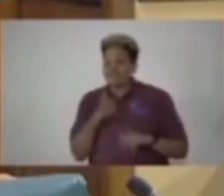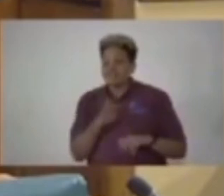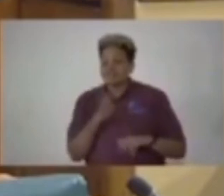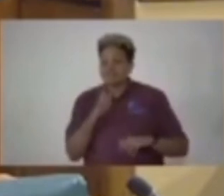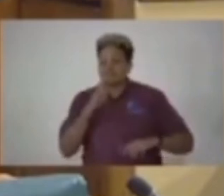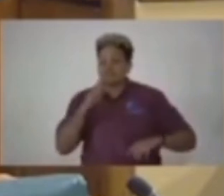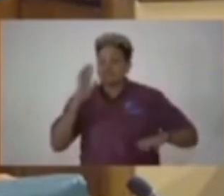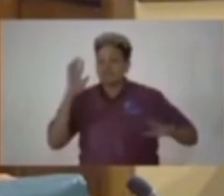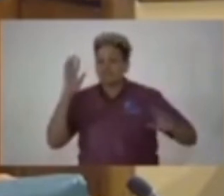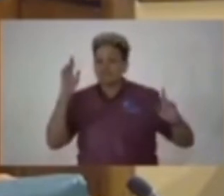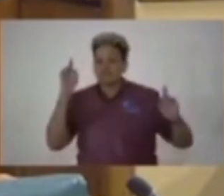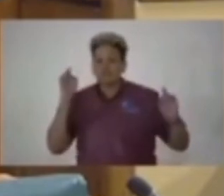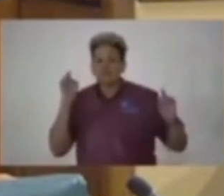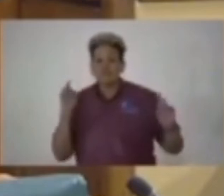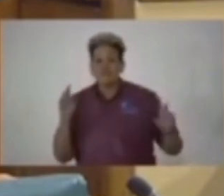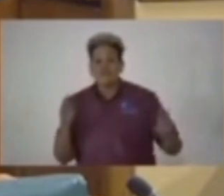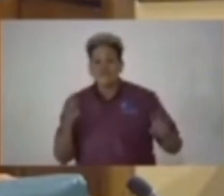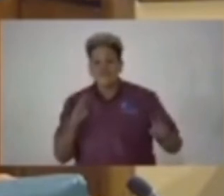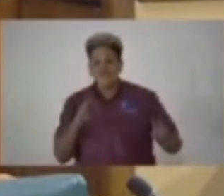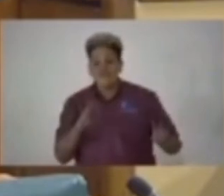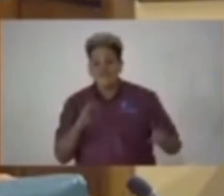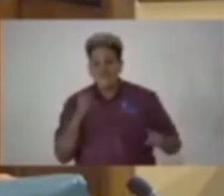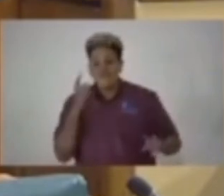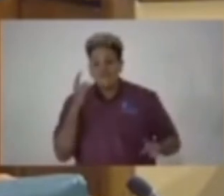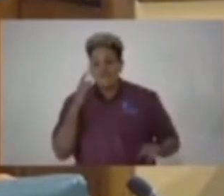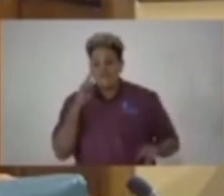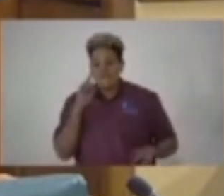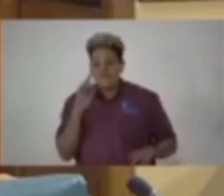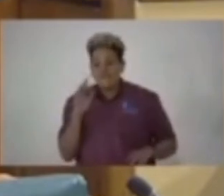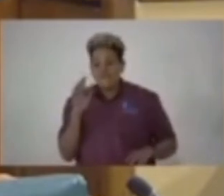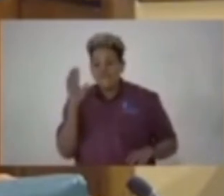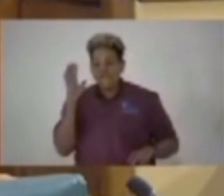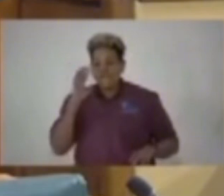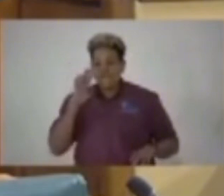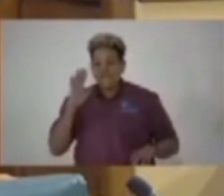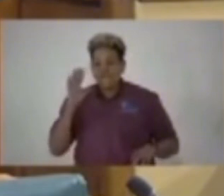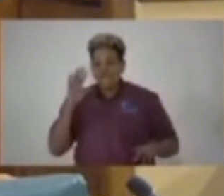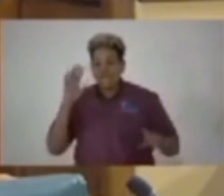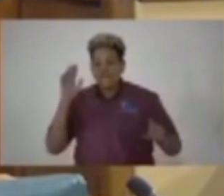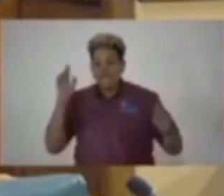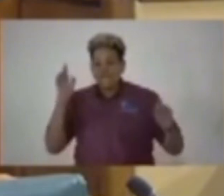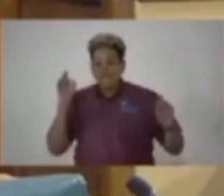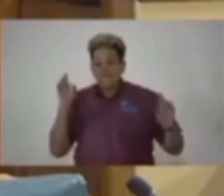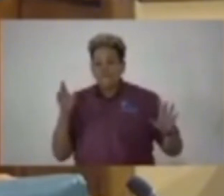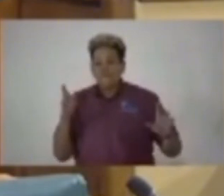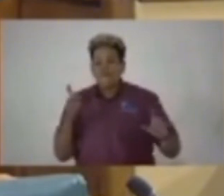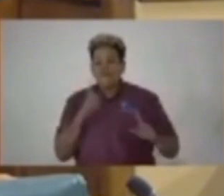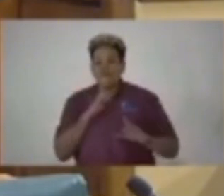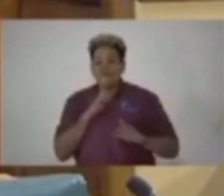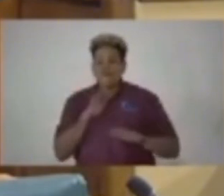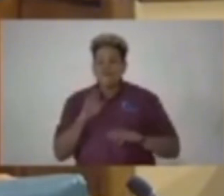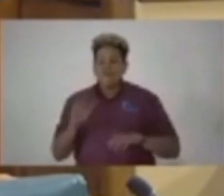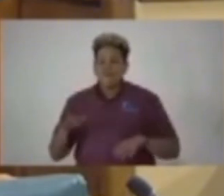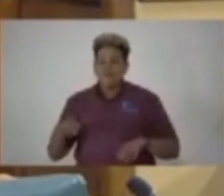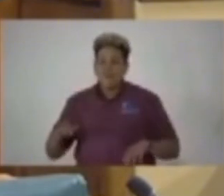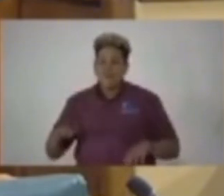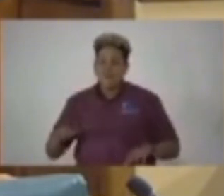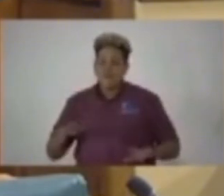I heard Emily Crooks this morning in her, what is on her